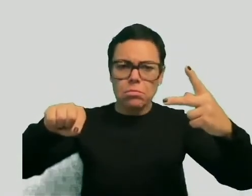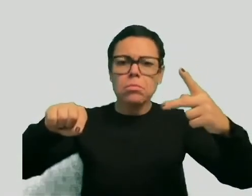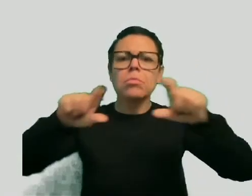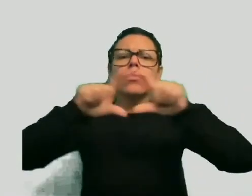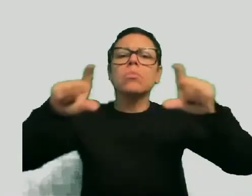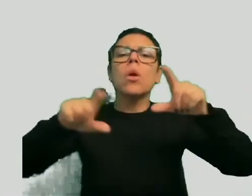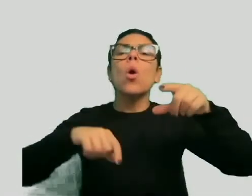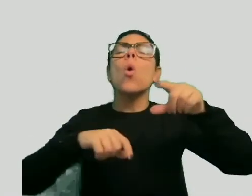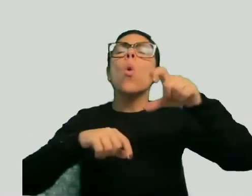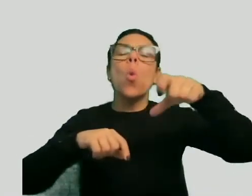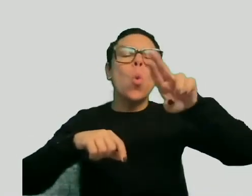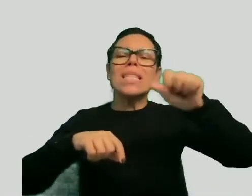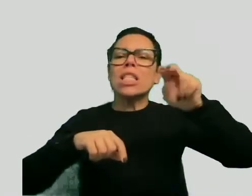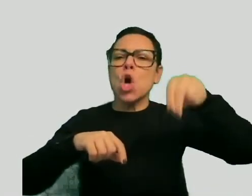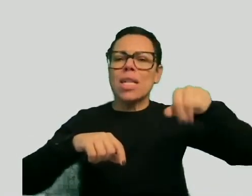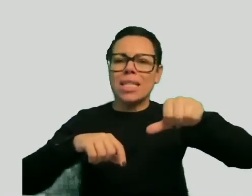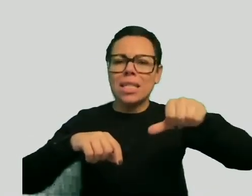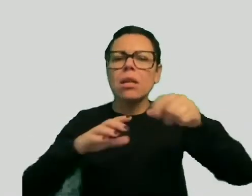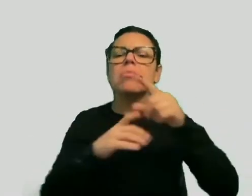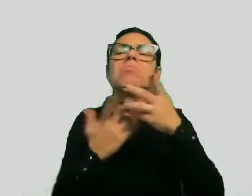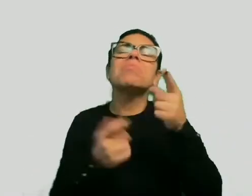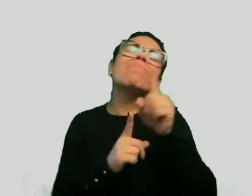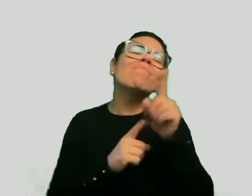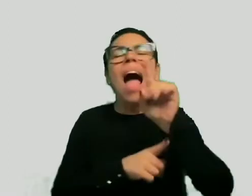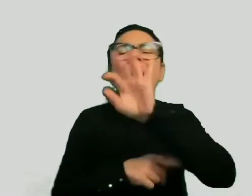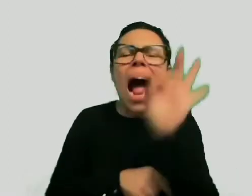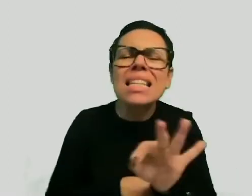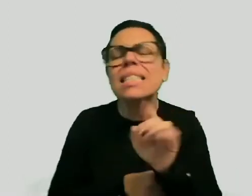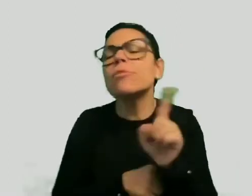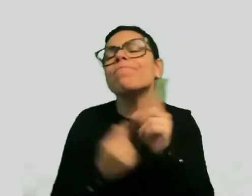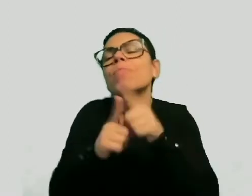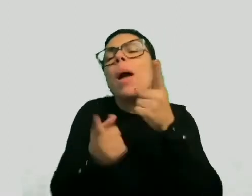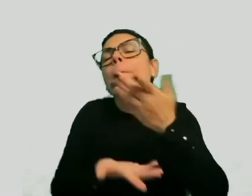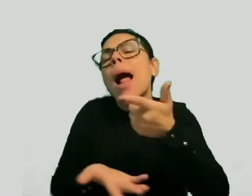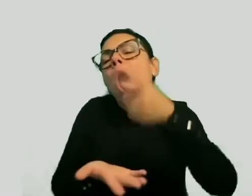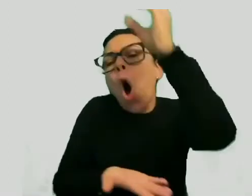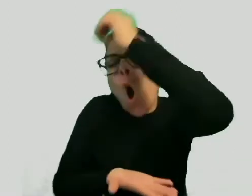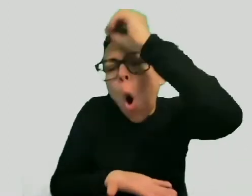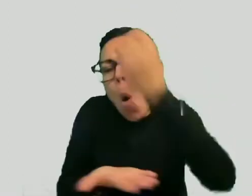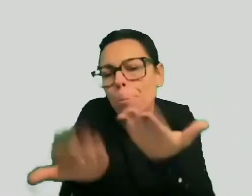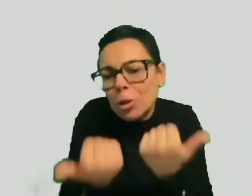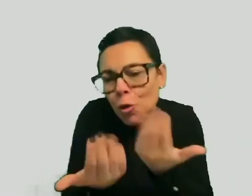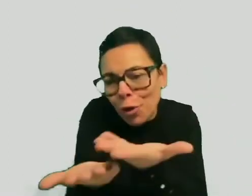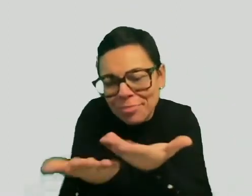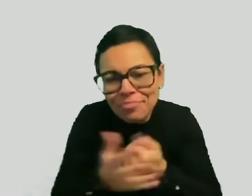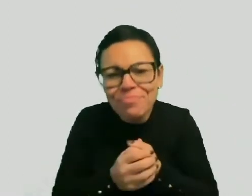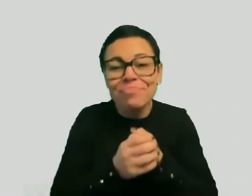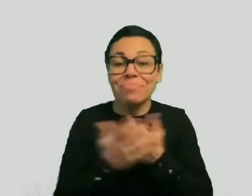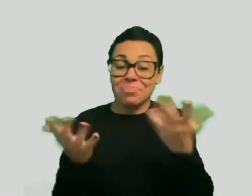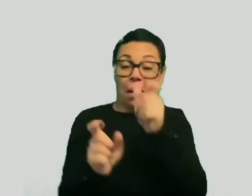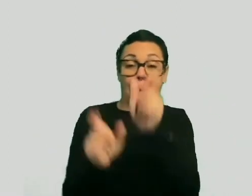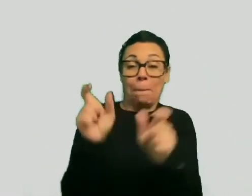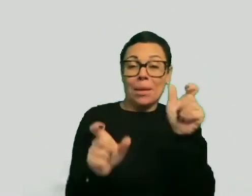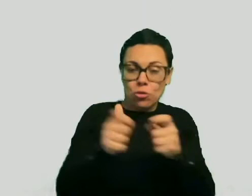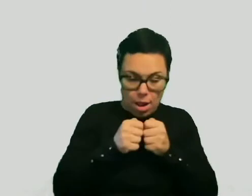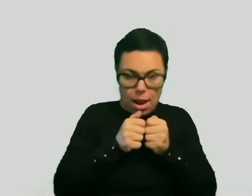suggestion. And hit a suggestion, and then you can also see on your phone the suggestions from other people. If you see one that you really like,